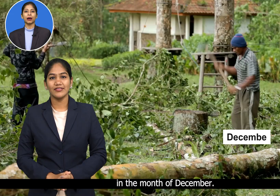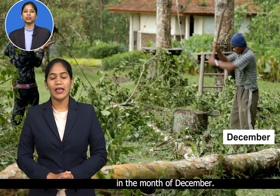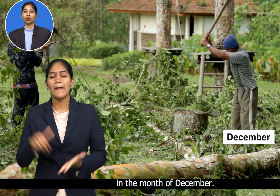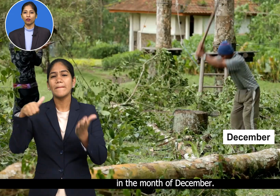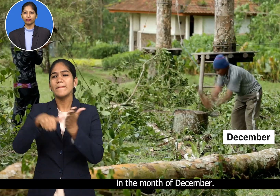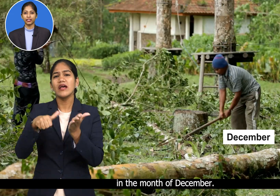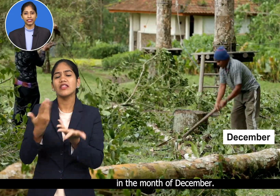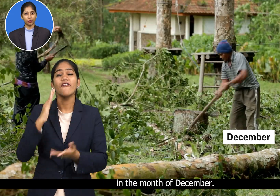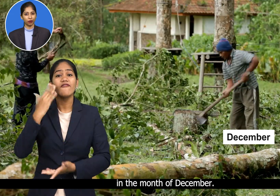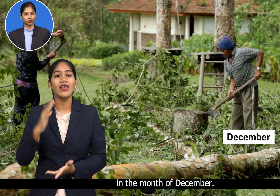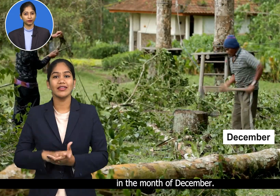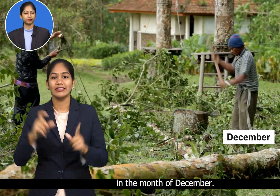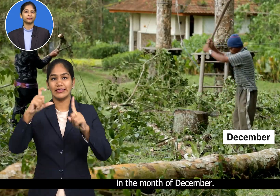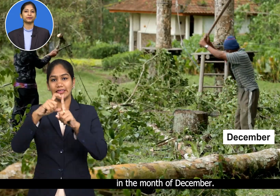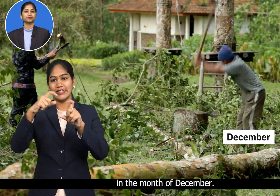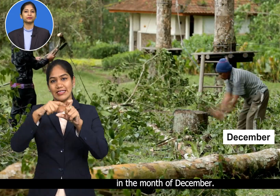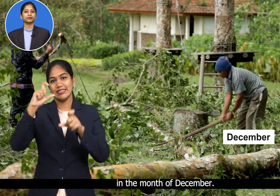in the month of December.